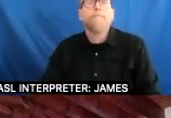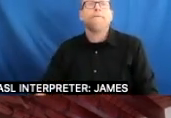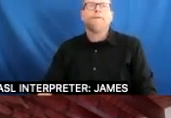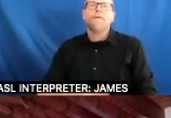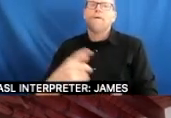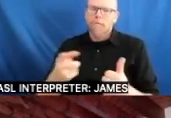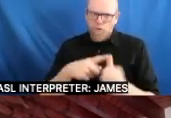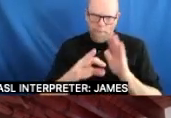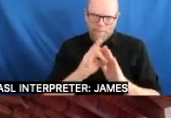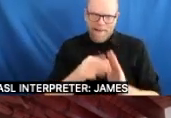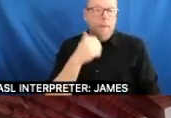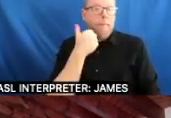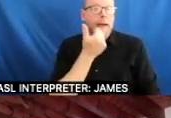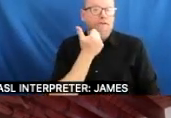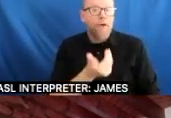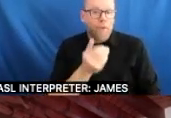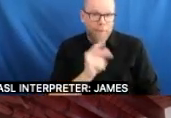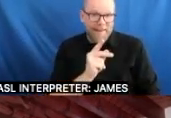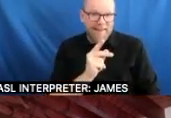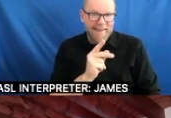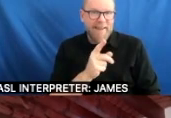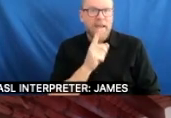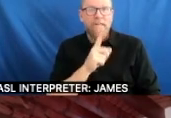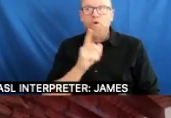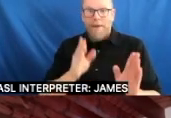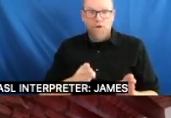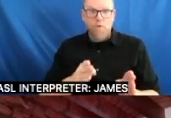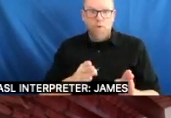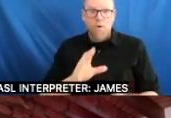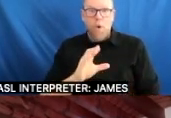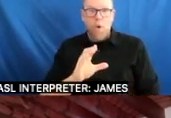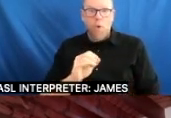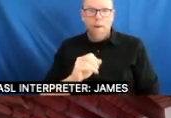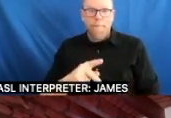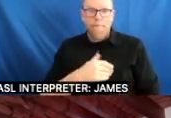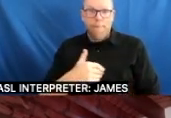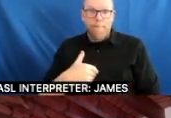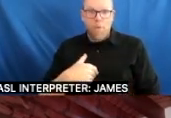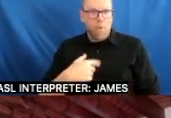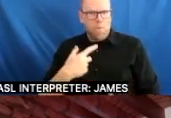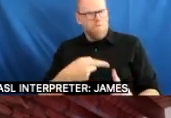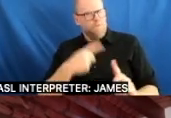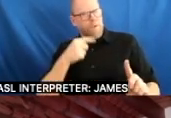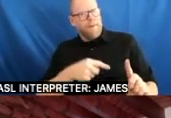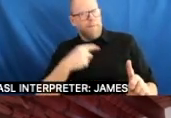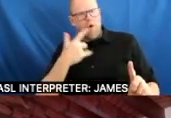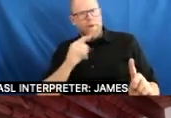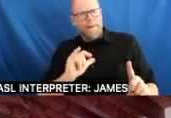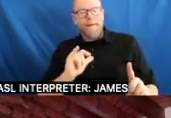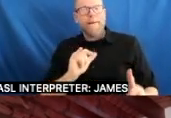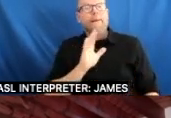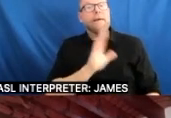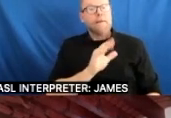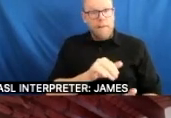Bashful and see what it looks like for an individual cooperative member. So, Bashful's member capital